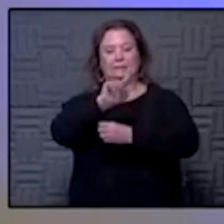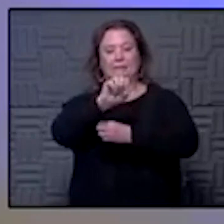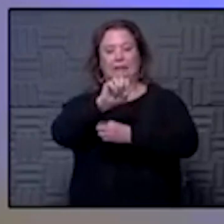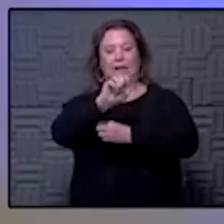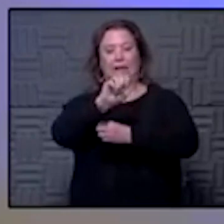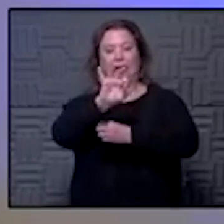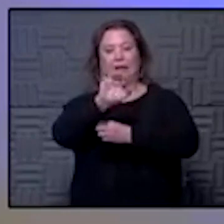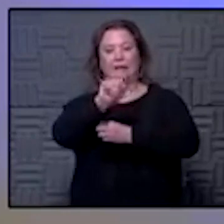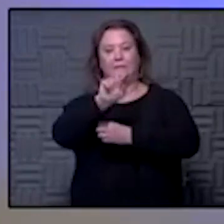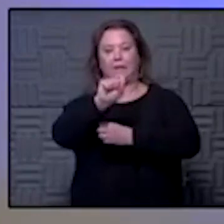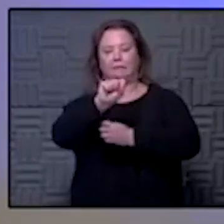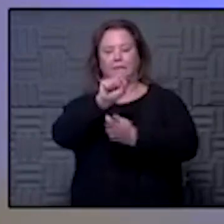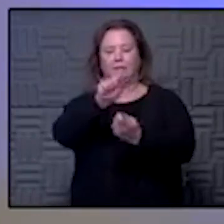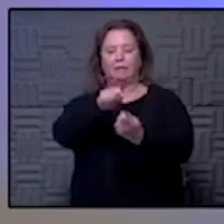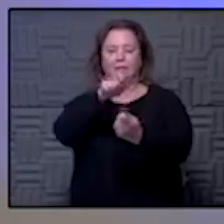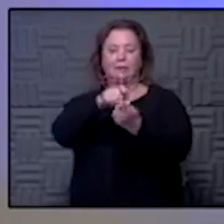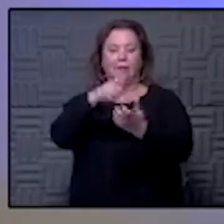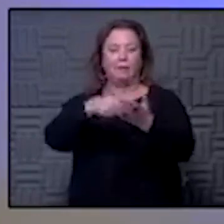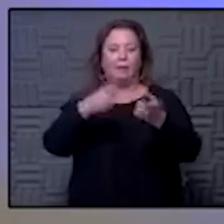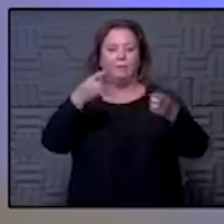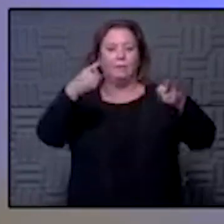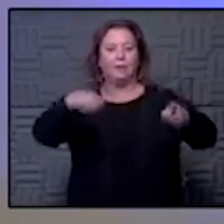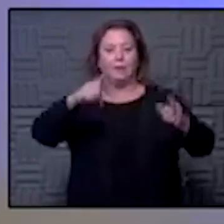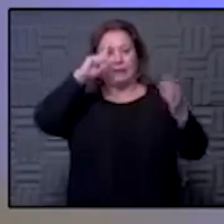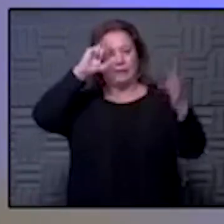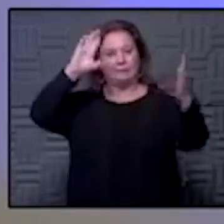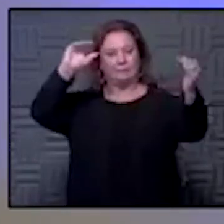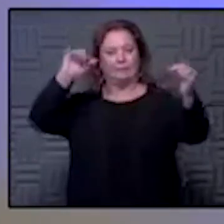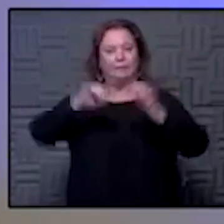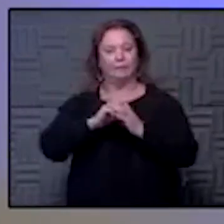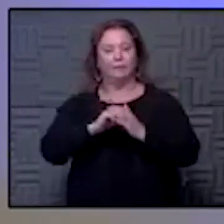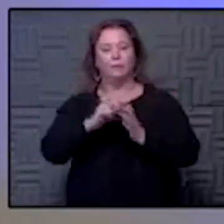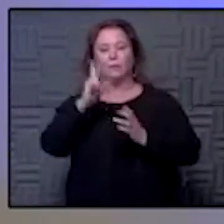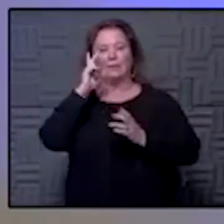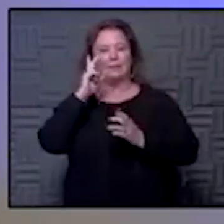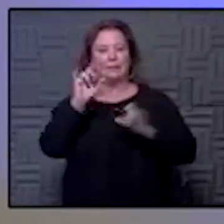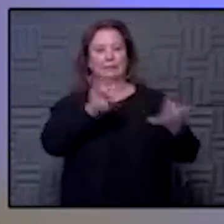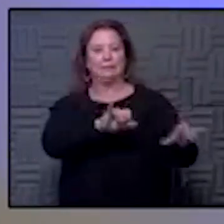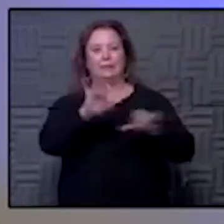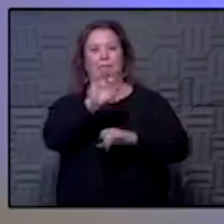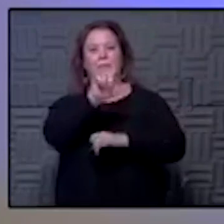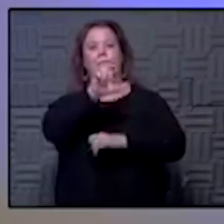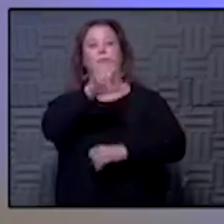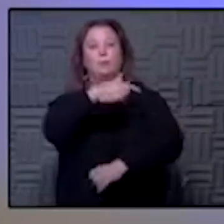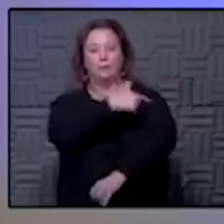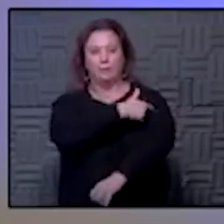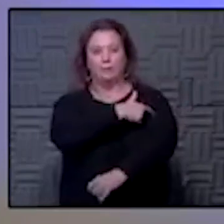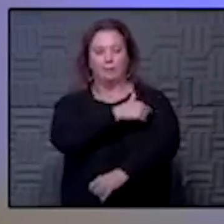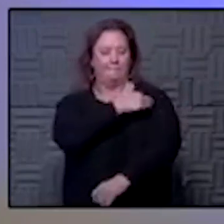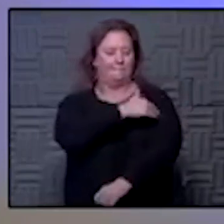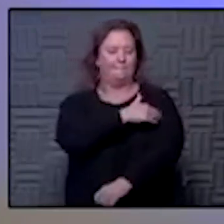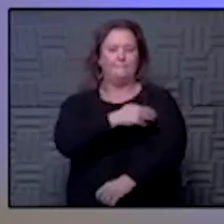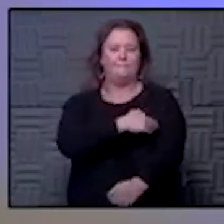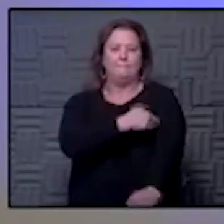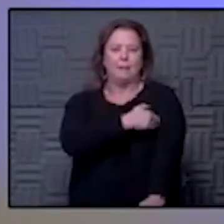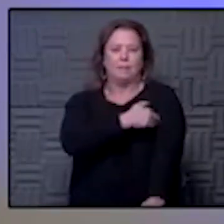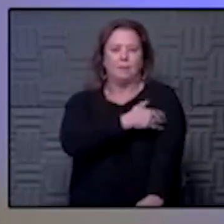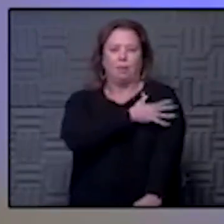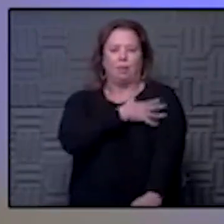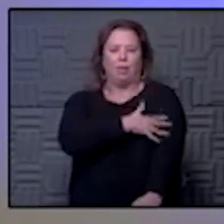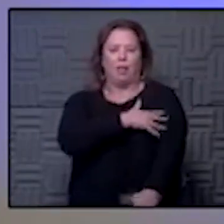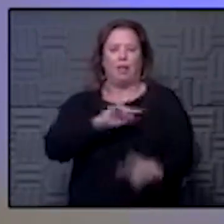exactly what we expected. The side effects that we saw were those that we see from influenza vaccines. So muscle aches where the injection